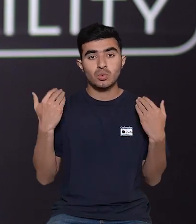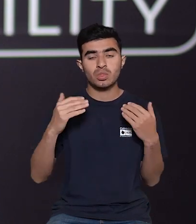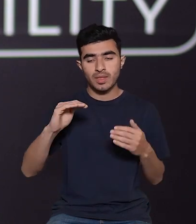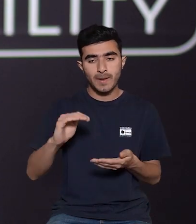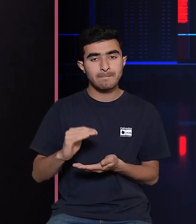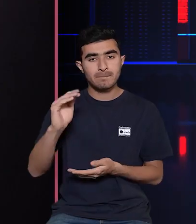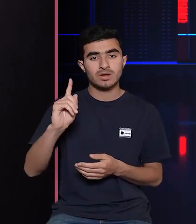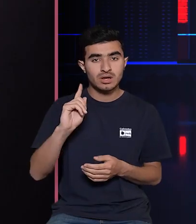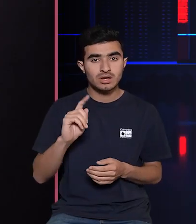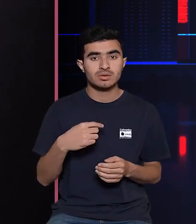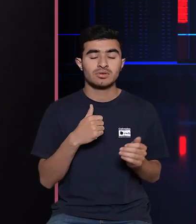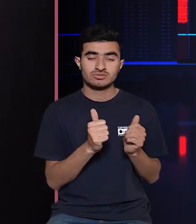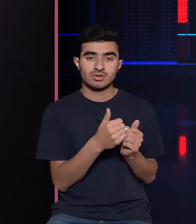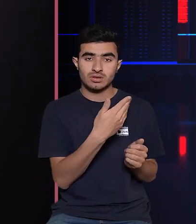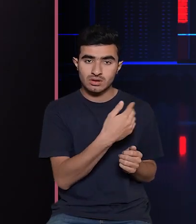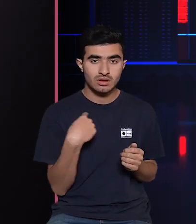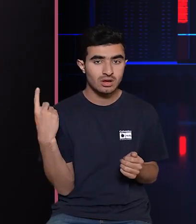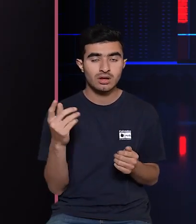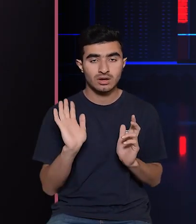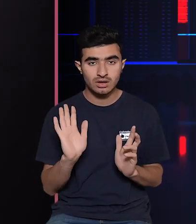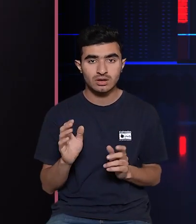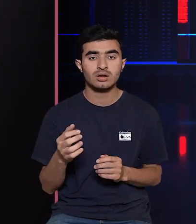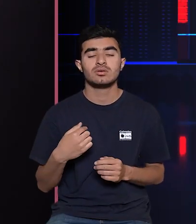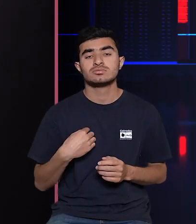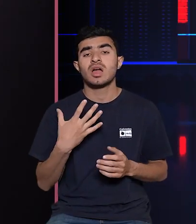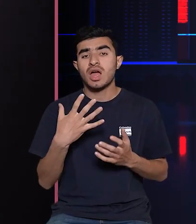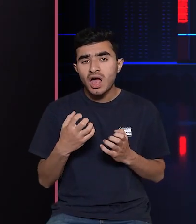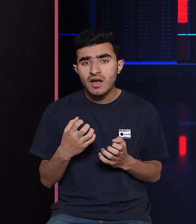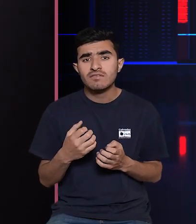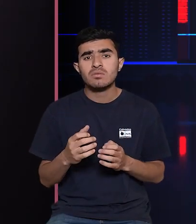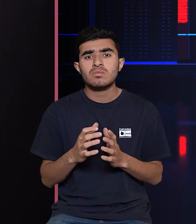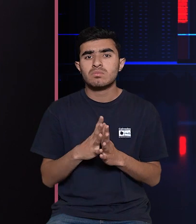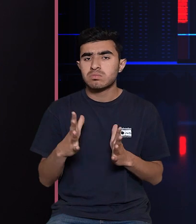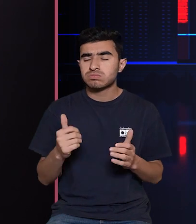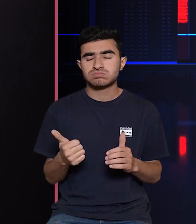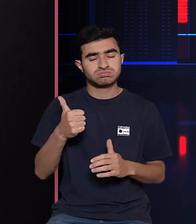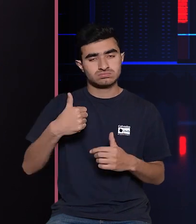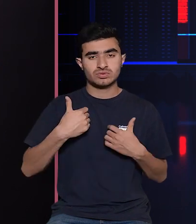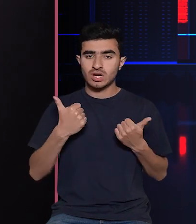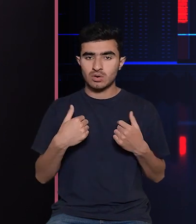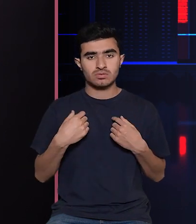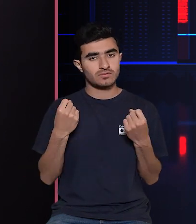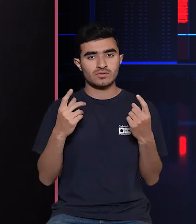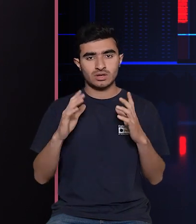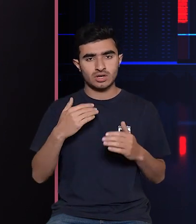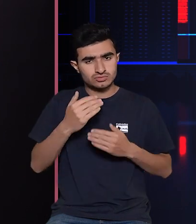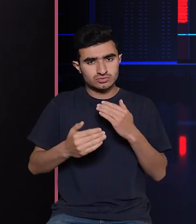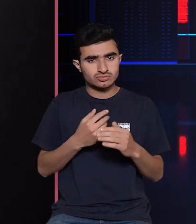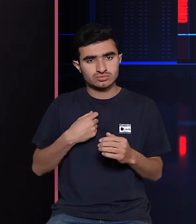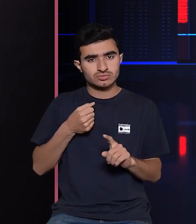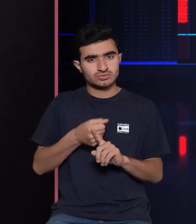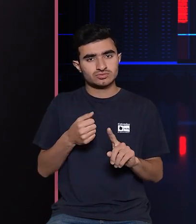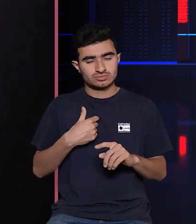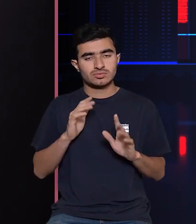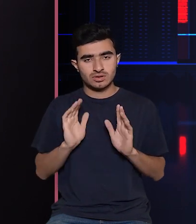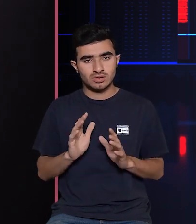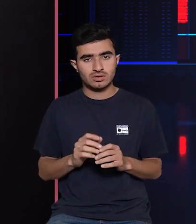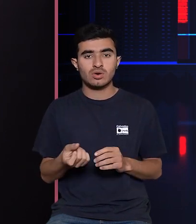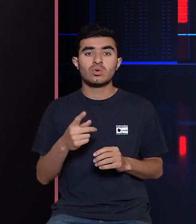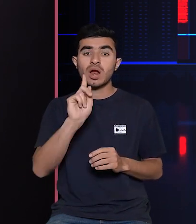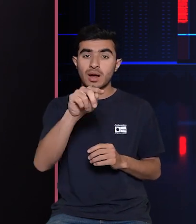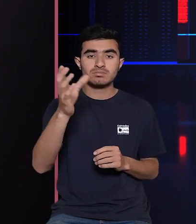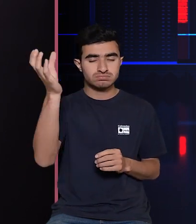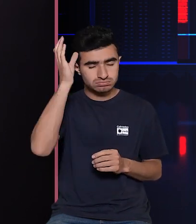me, that I have become something, I'm establishing myself, and you could do it